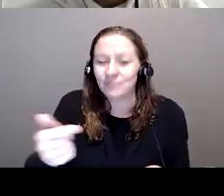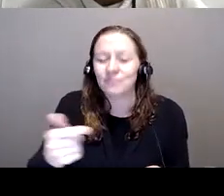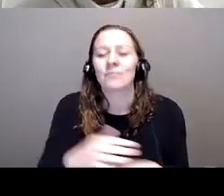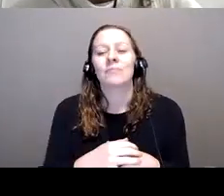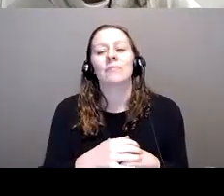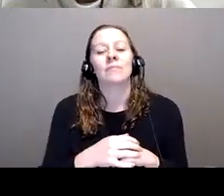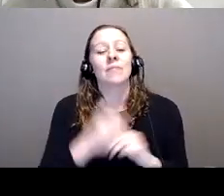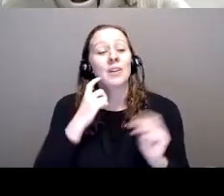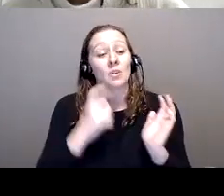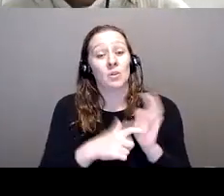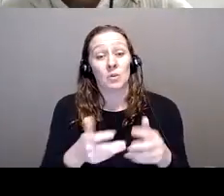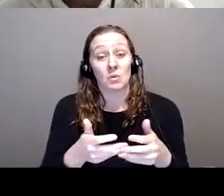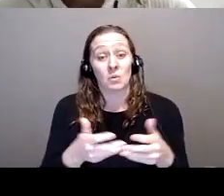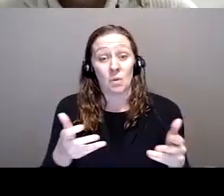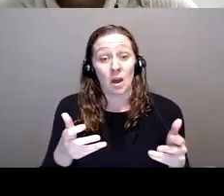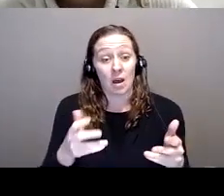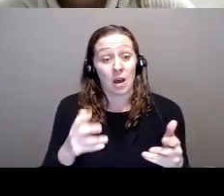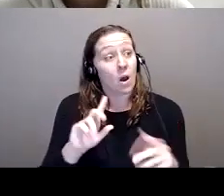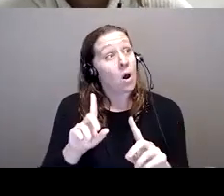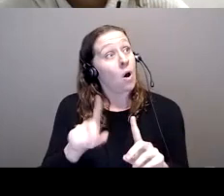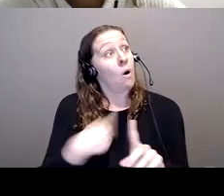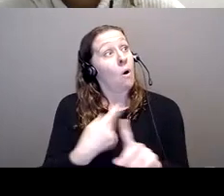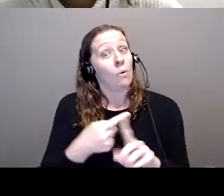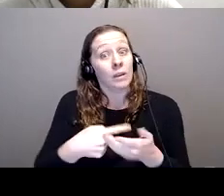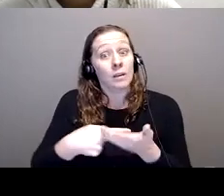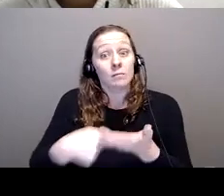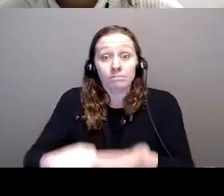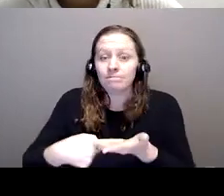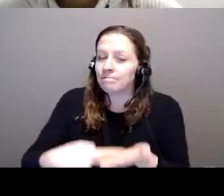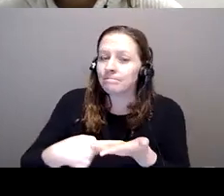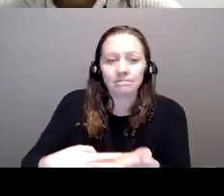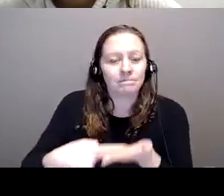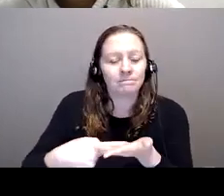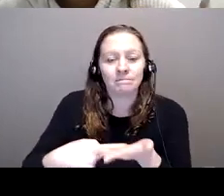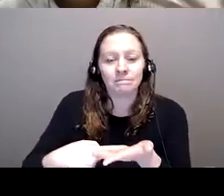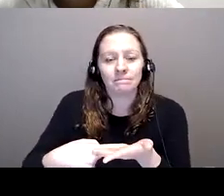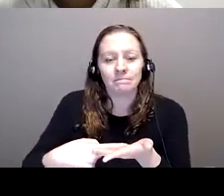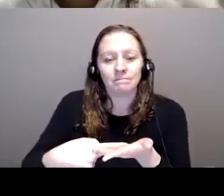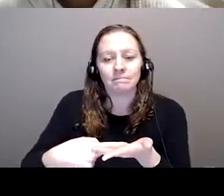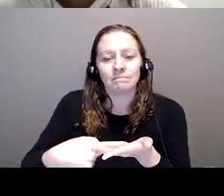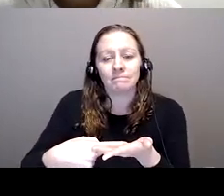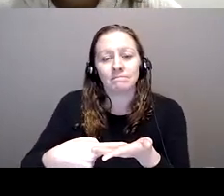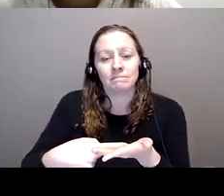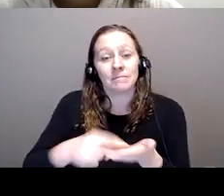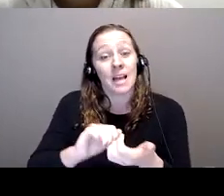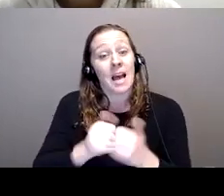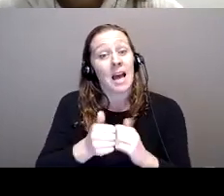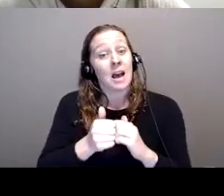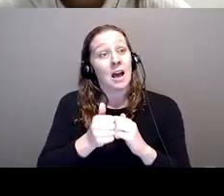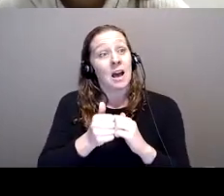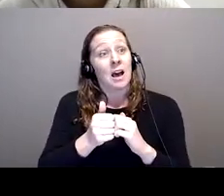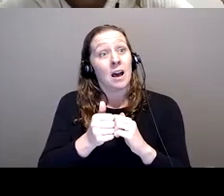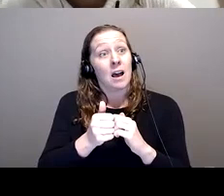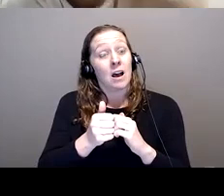that it is more than dialogue opportunities, is what we needed to do to fully restoratively respond